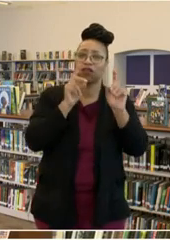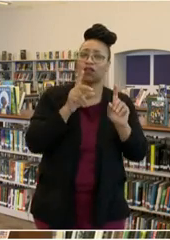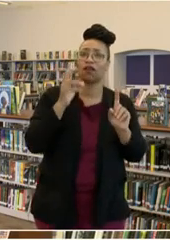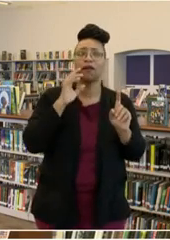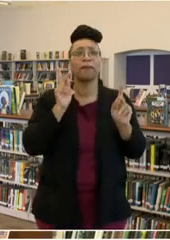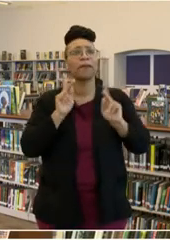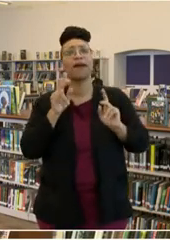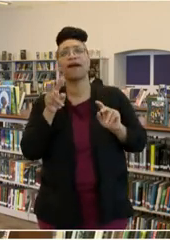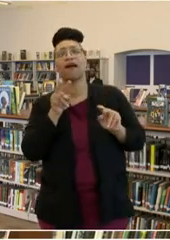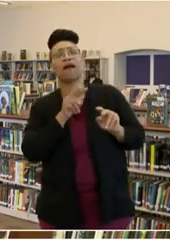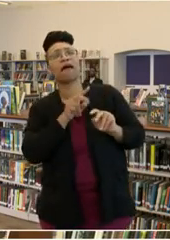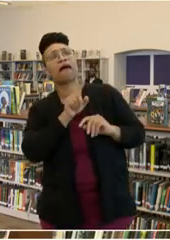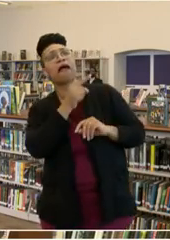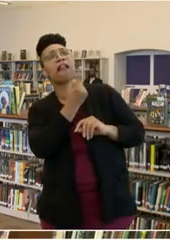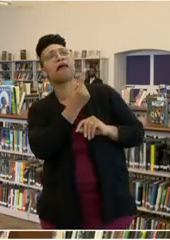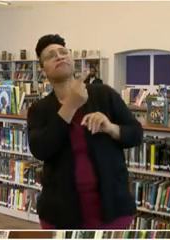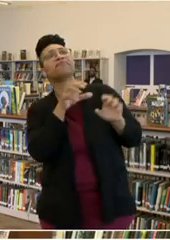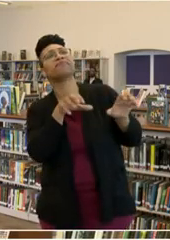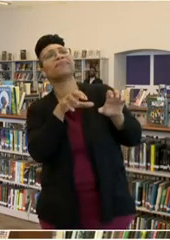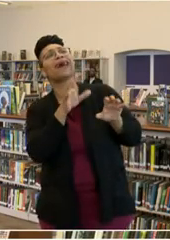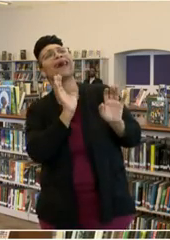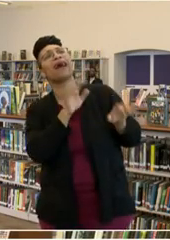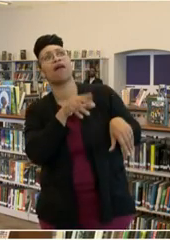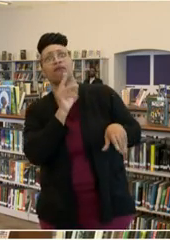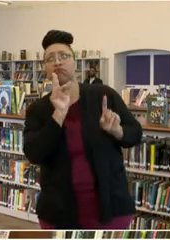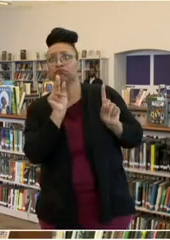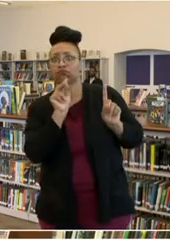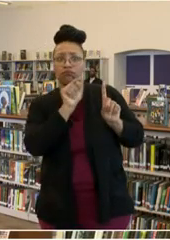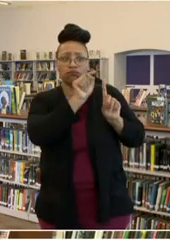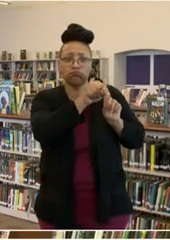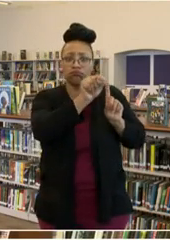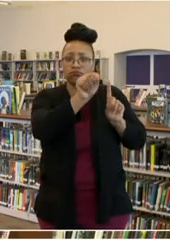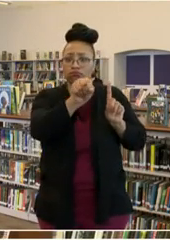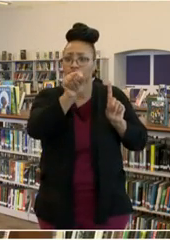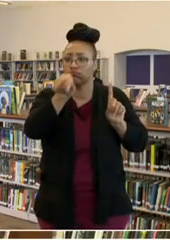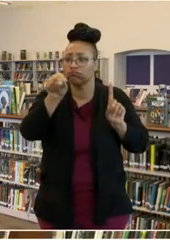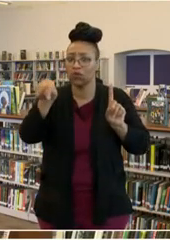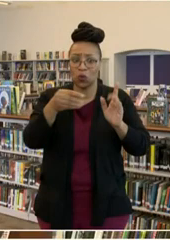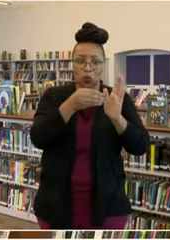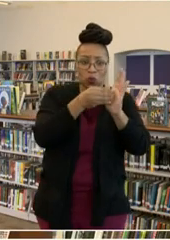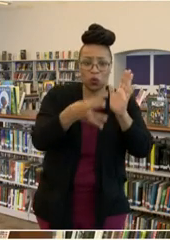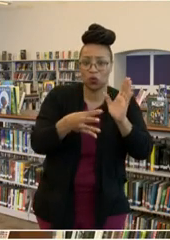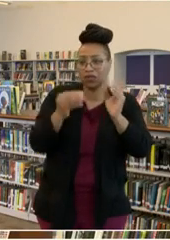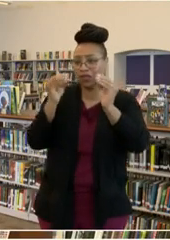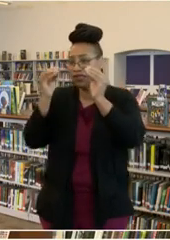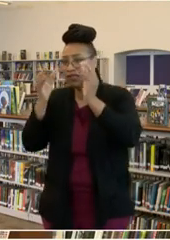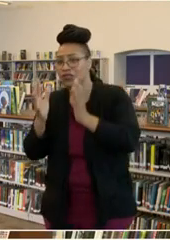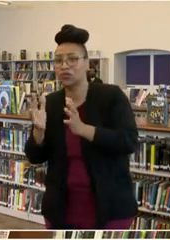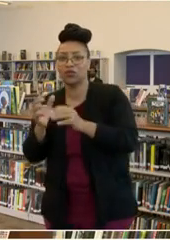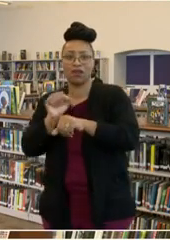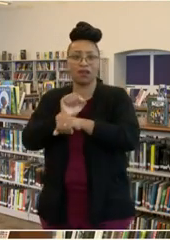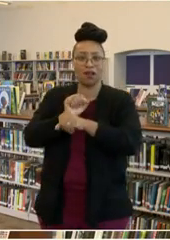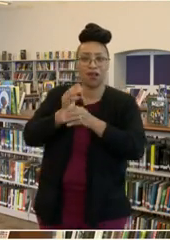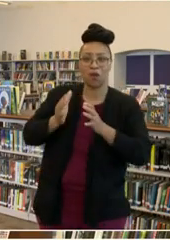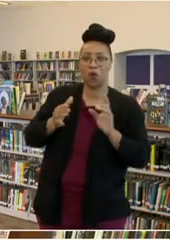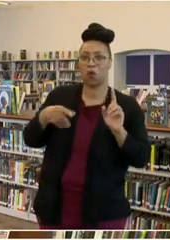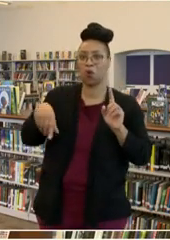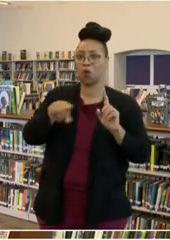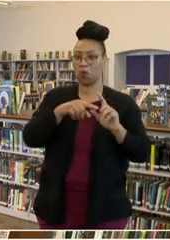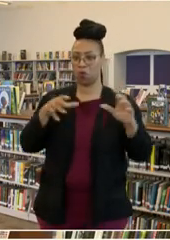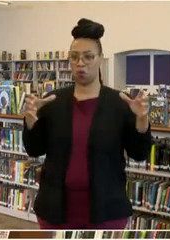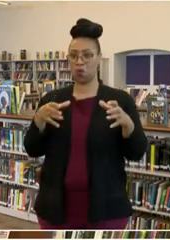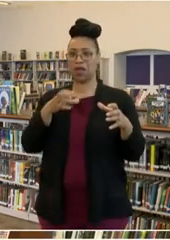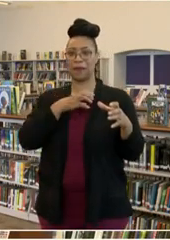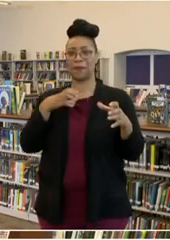And I want to make sure everybody knows that along with my cabinet, they are a tremendous group of public